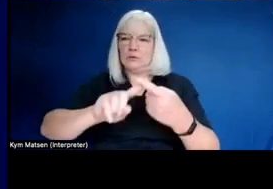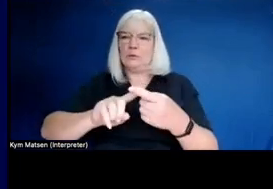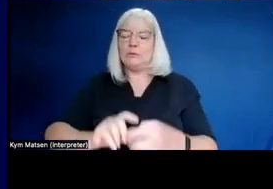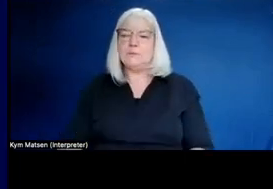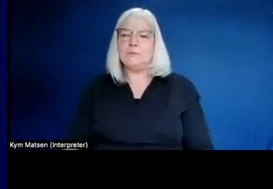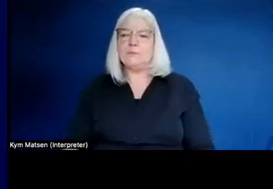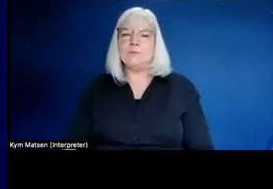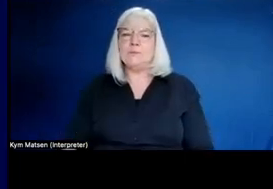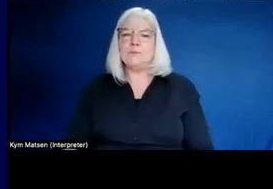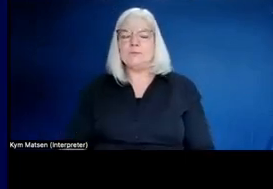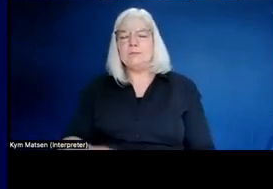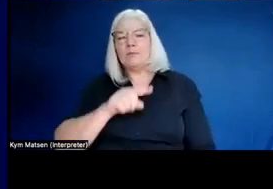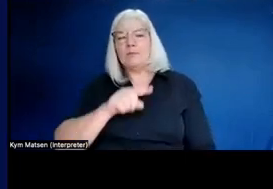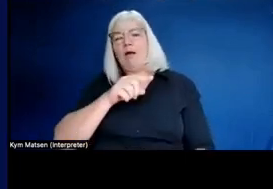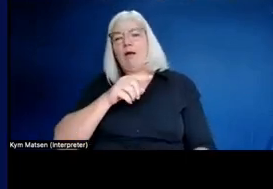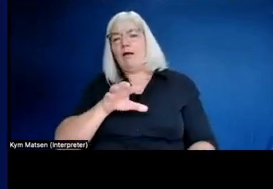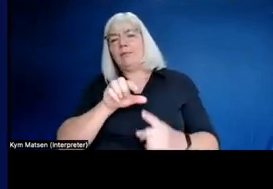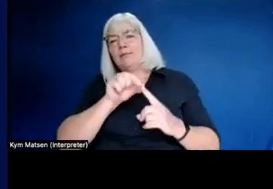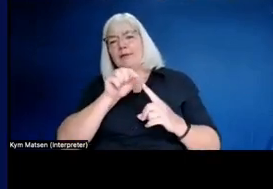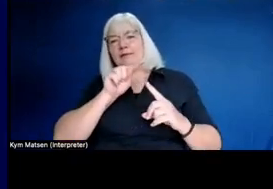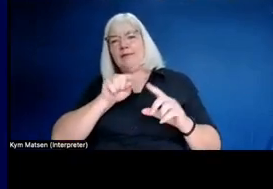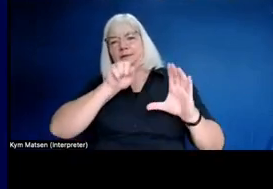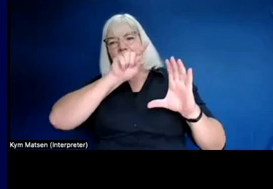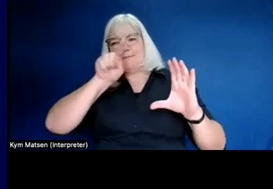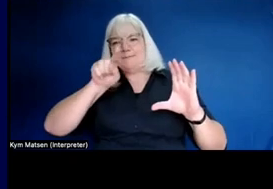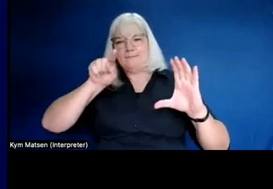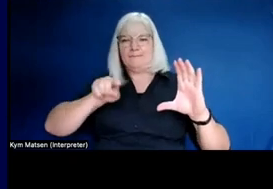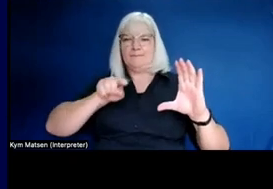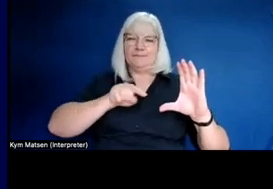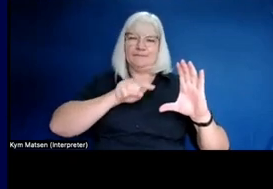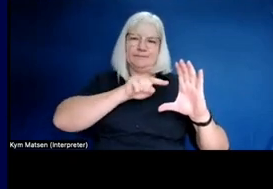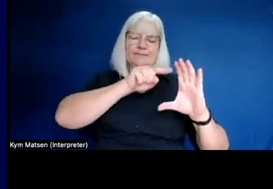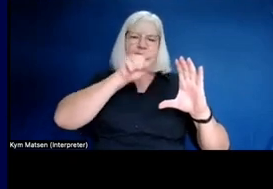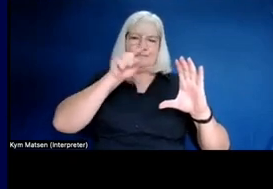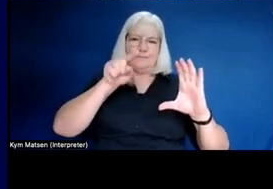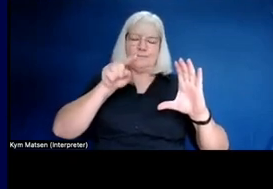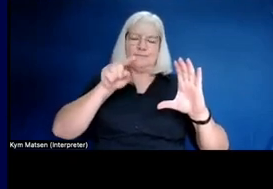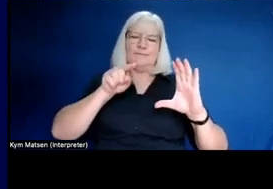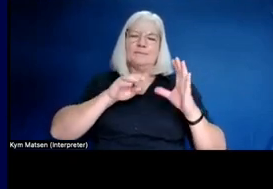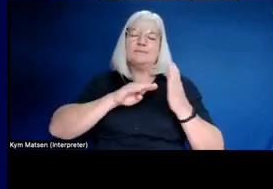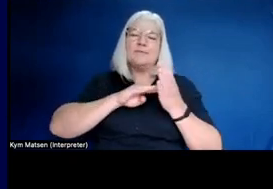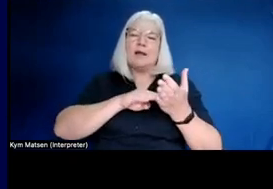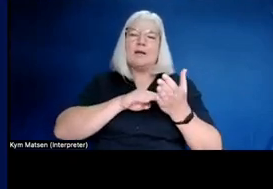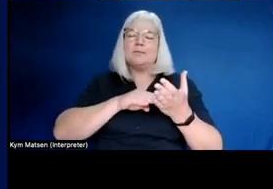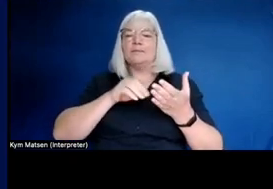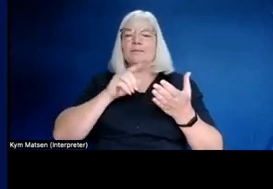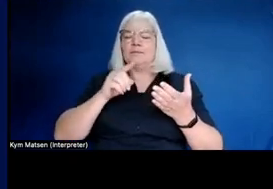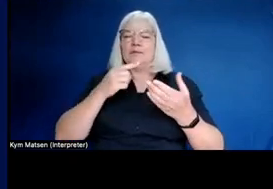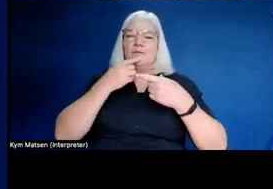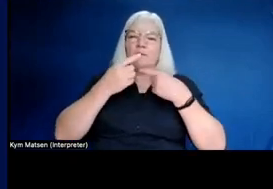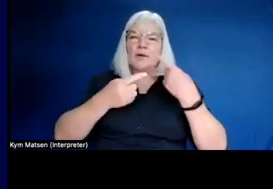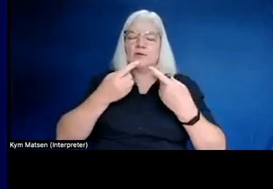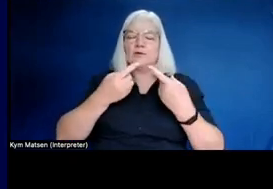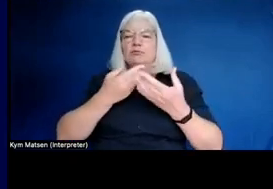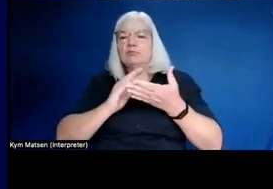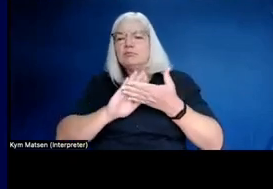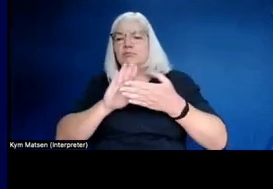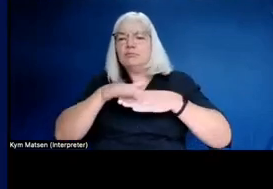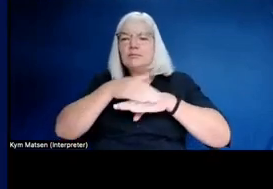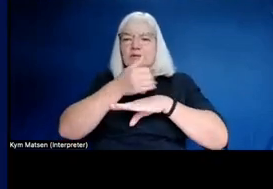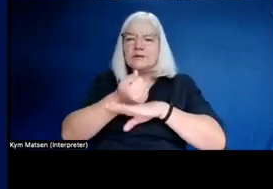this is the structure I've chosen to kind of help share today's information around creating mealtime